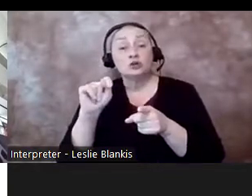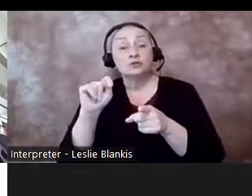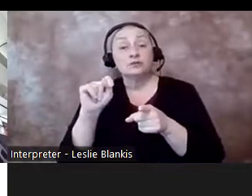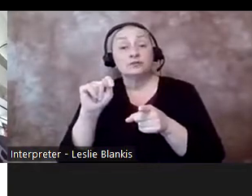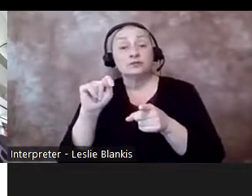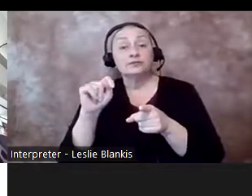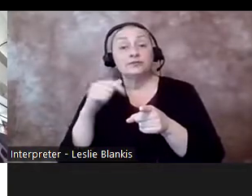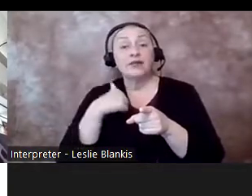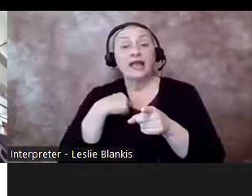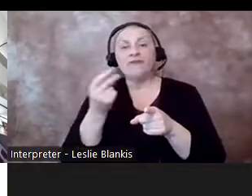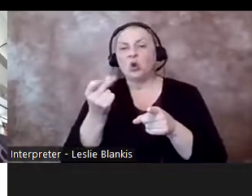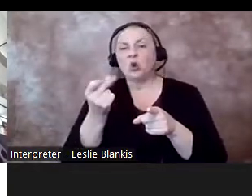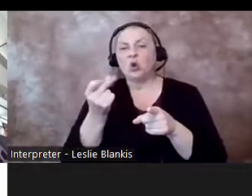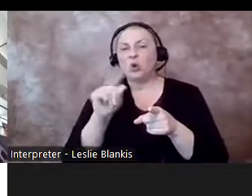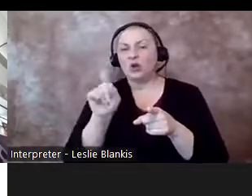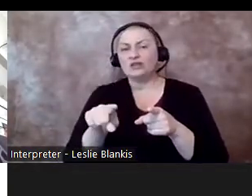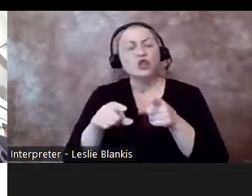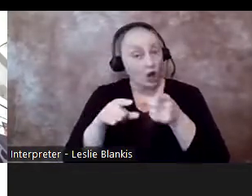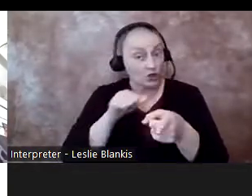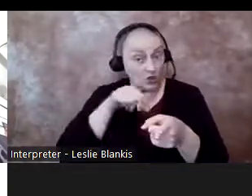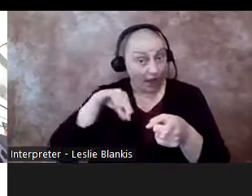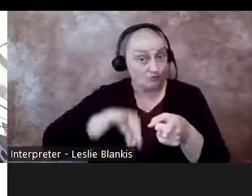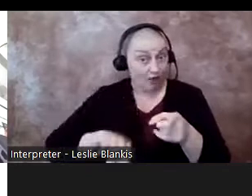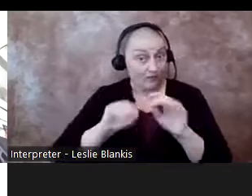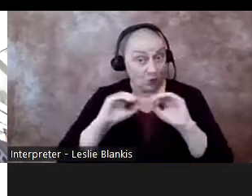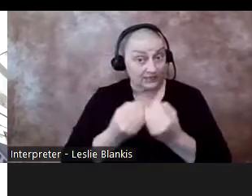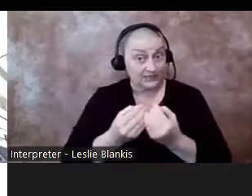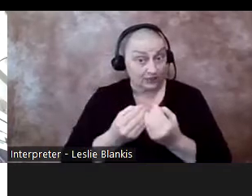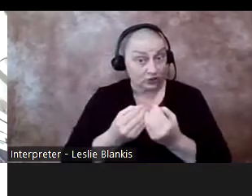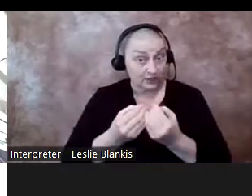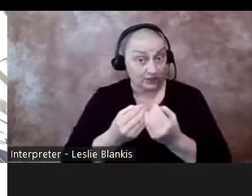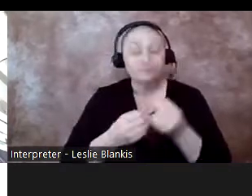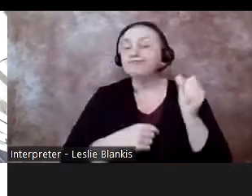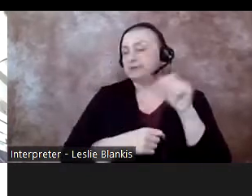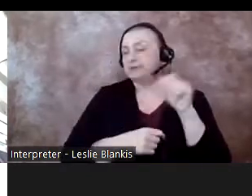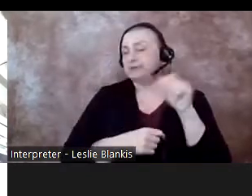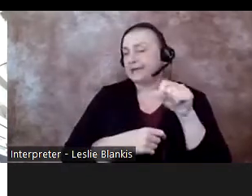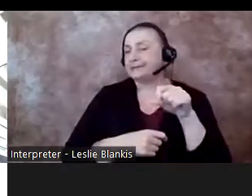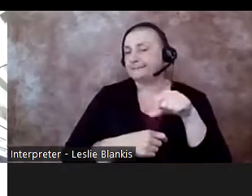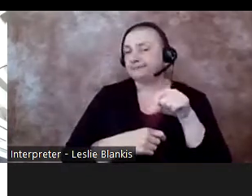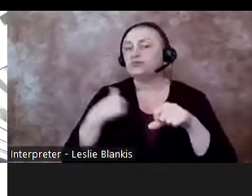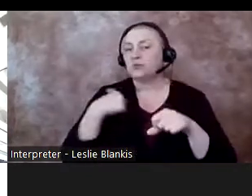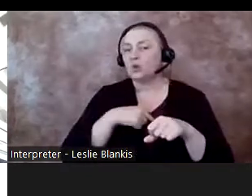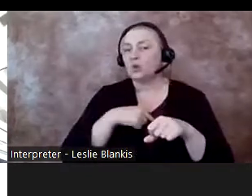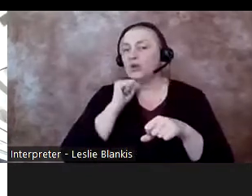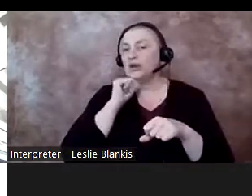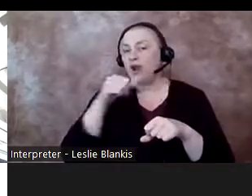question. Sure. Are you a nonprofit organization? Yes, we are a